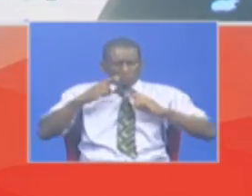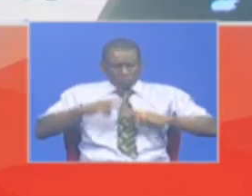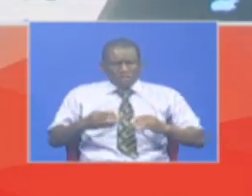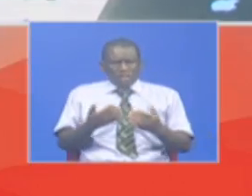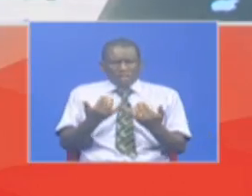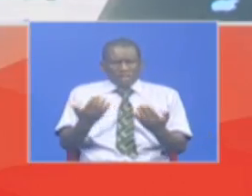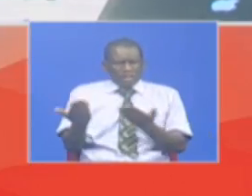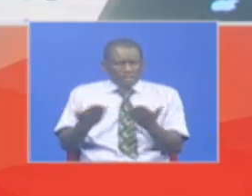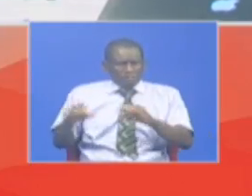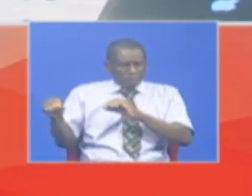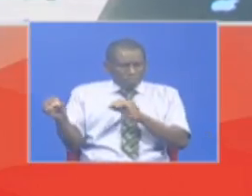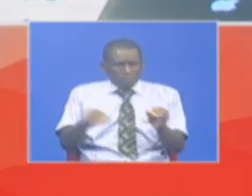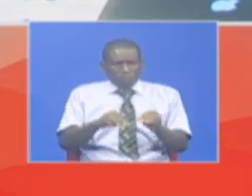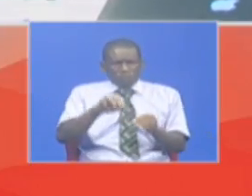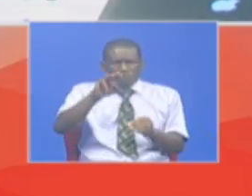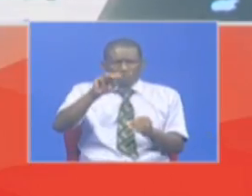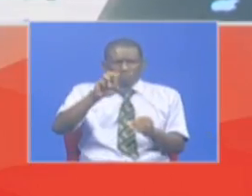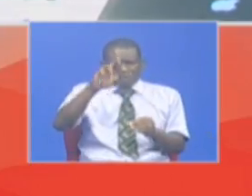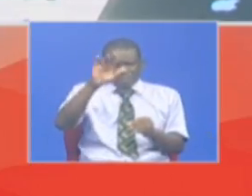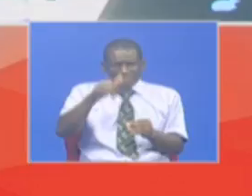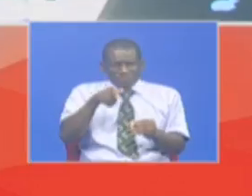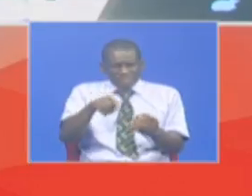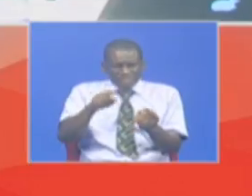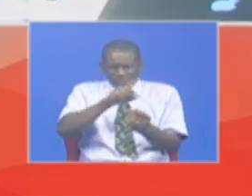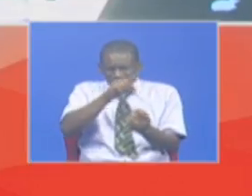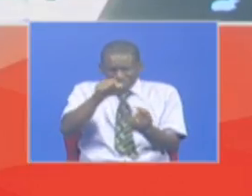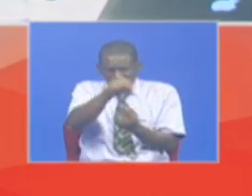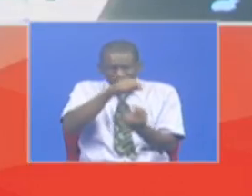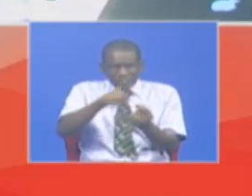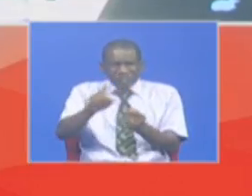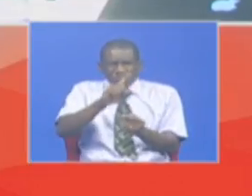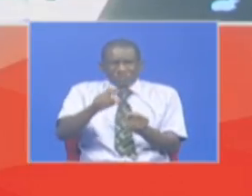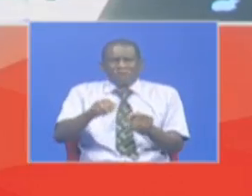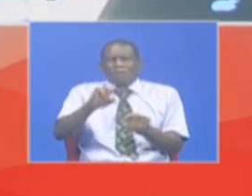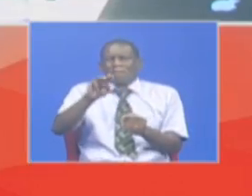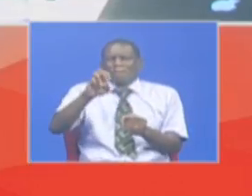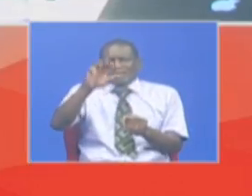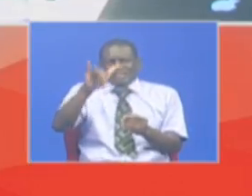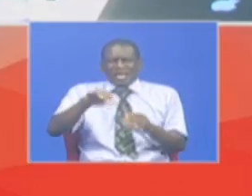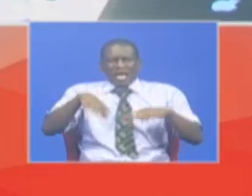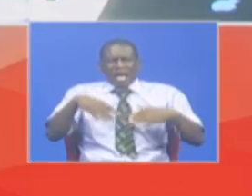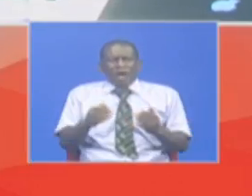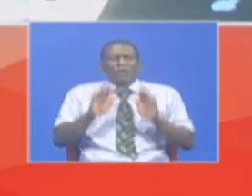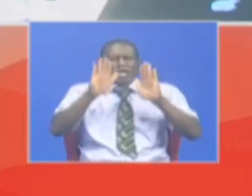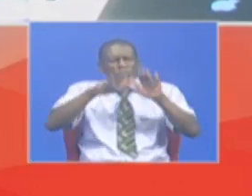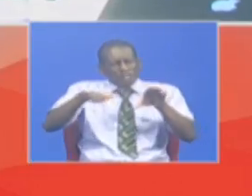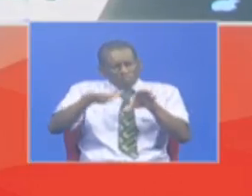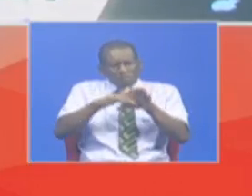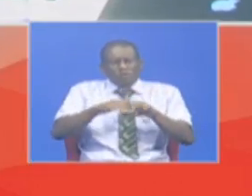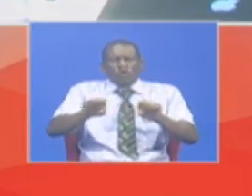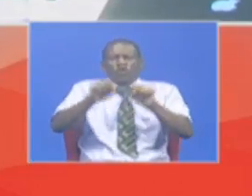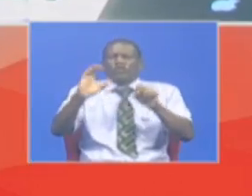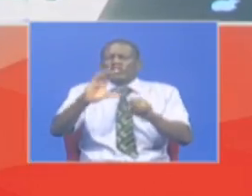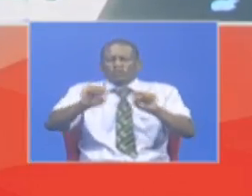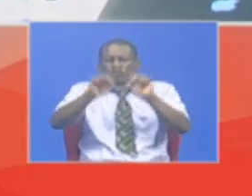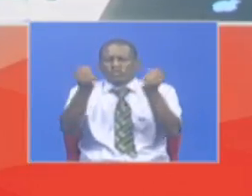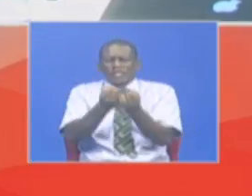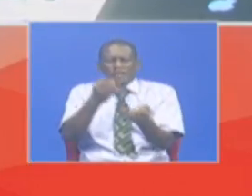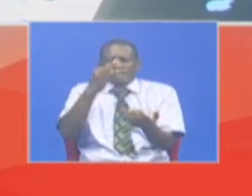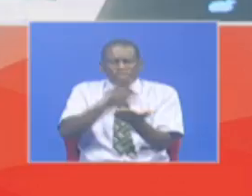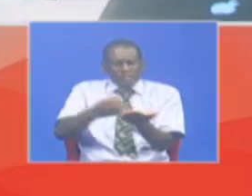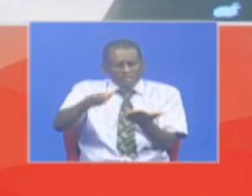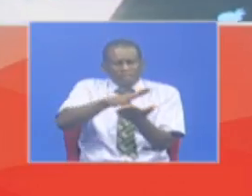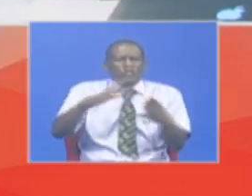to Masi Shege with that particular question. Masi, how critical is the participation of civil society, faith-based